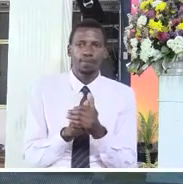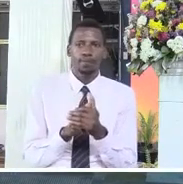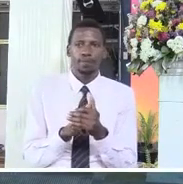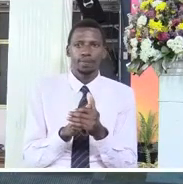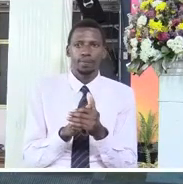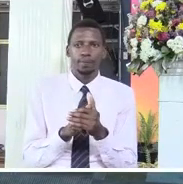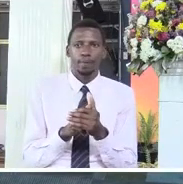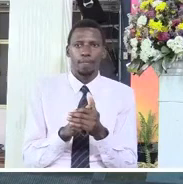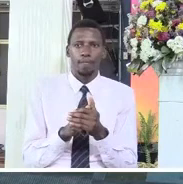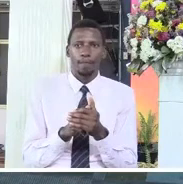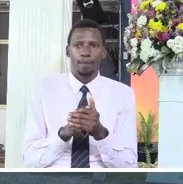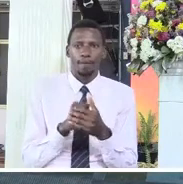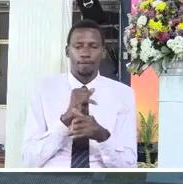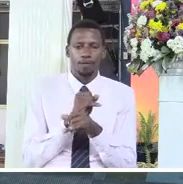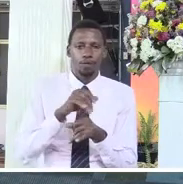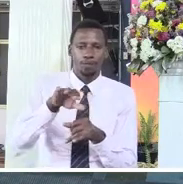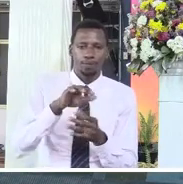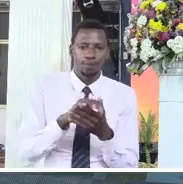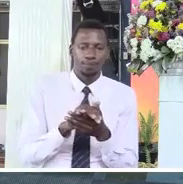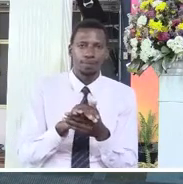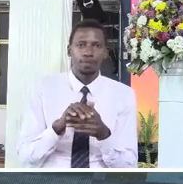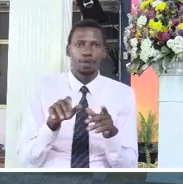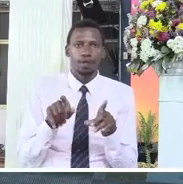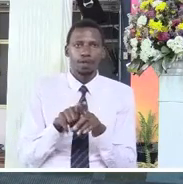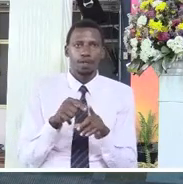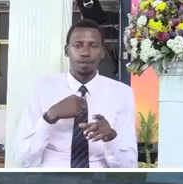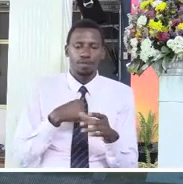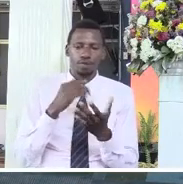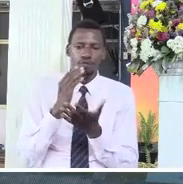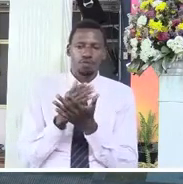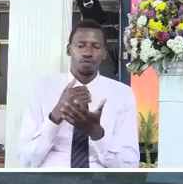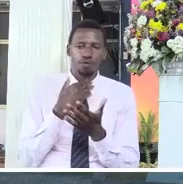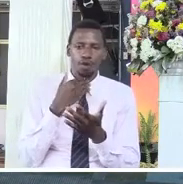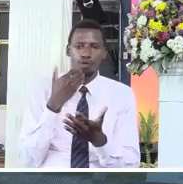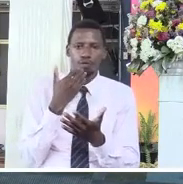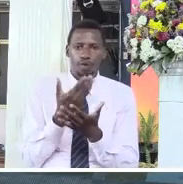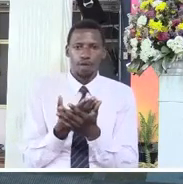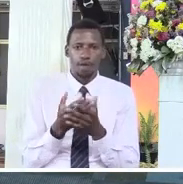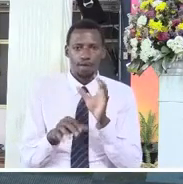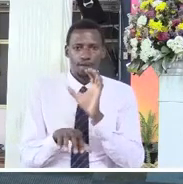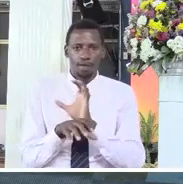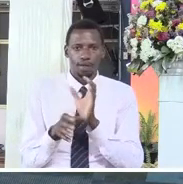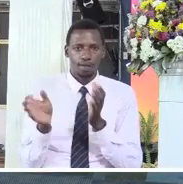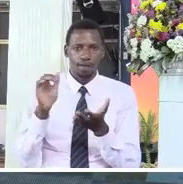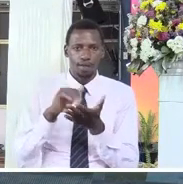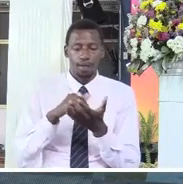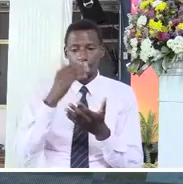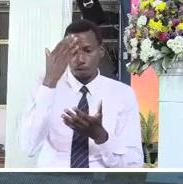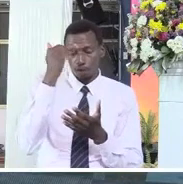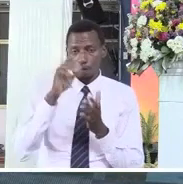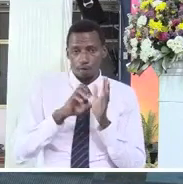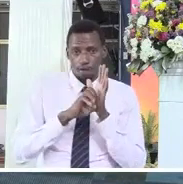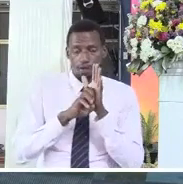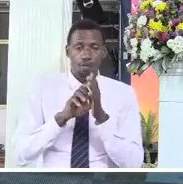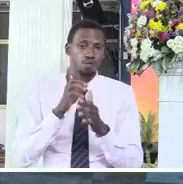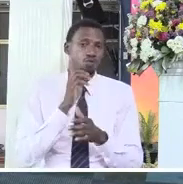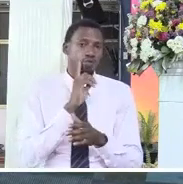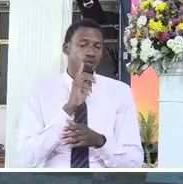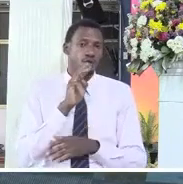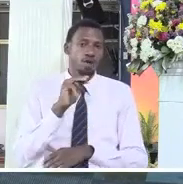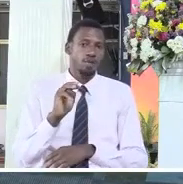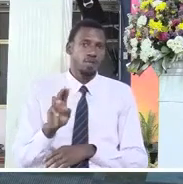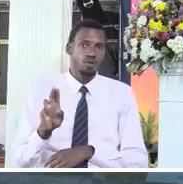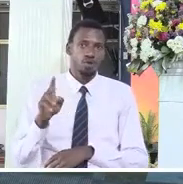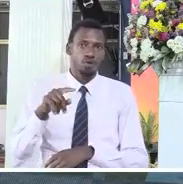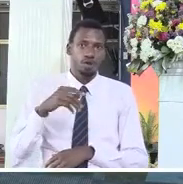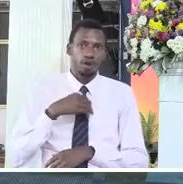empowerment career-wise. So, and I'd really like to thank the church again, because, for example, tomorrow at Multimedia, we're having